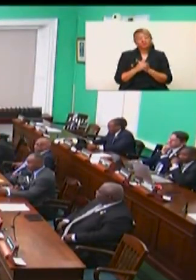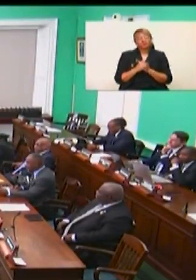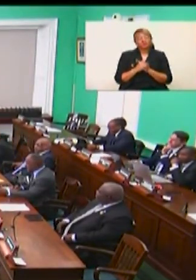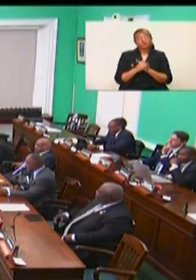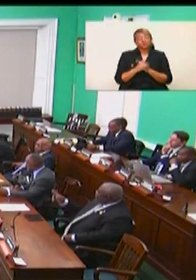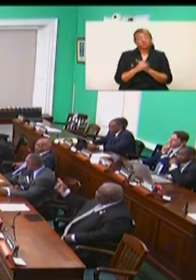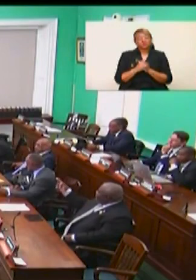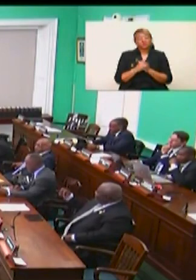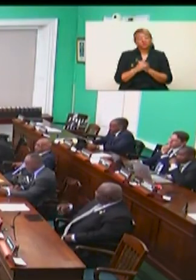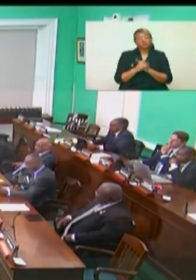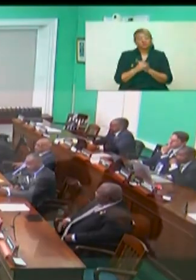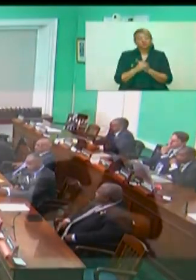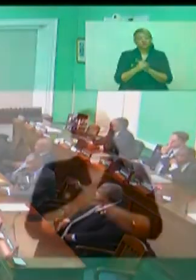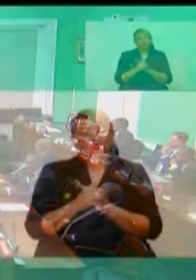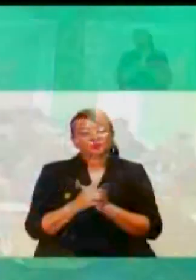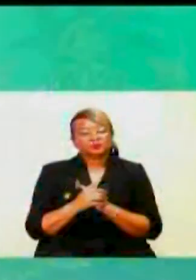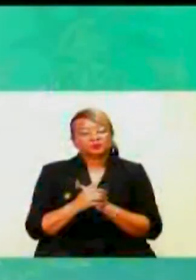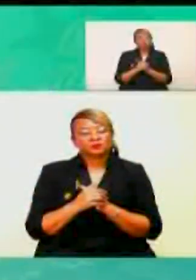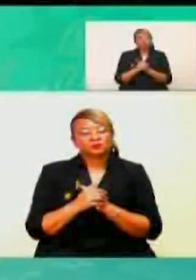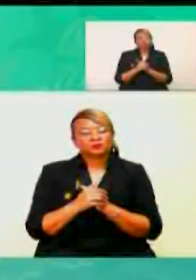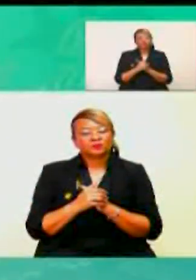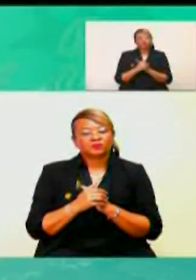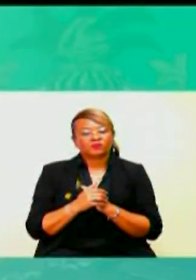now Madam Speaker, that's my time. Good. Hold that.